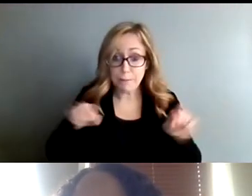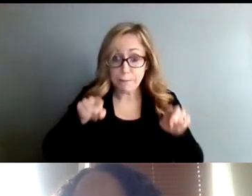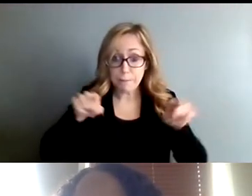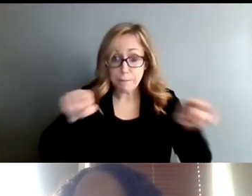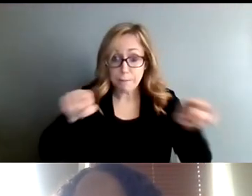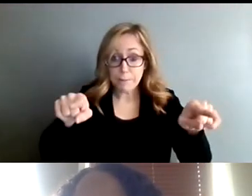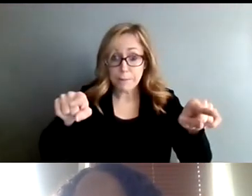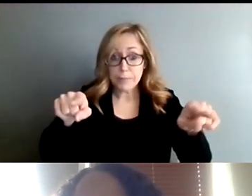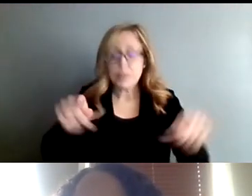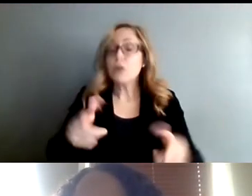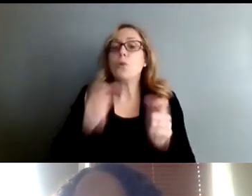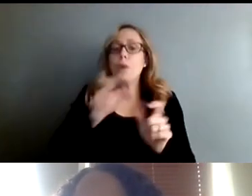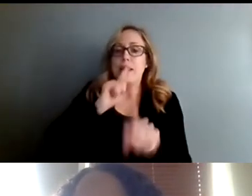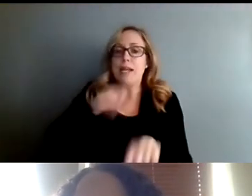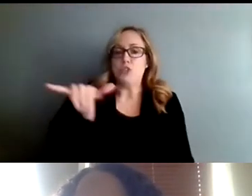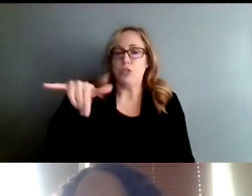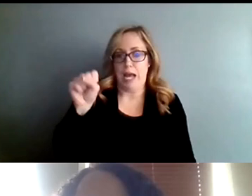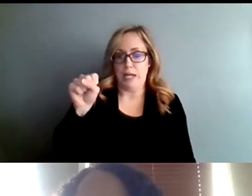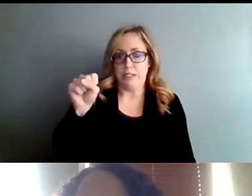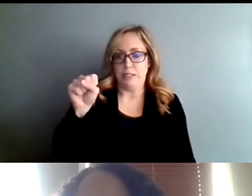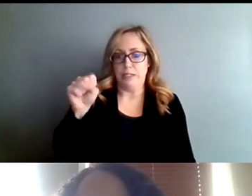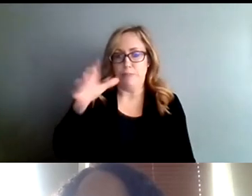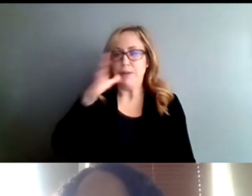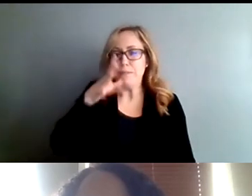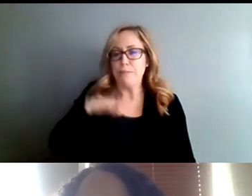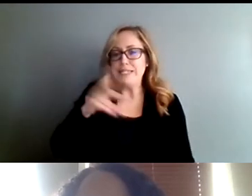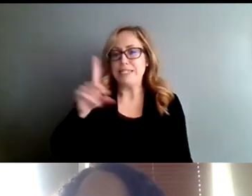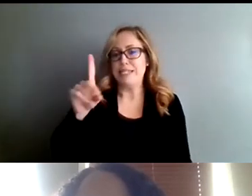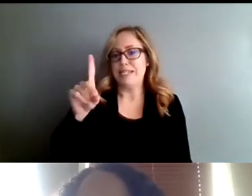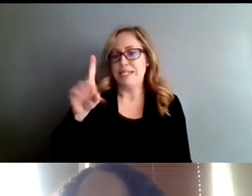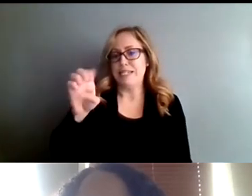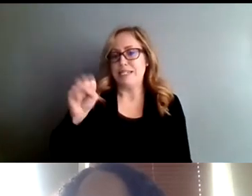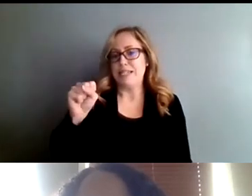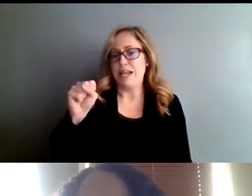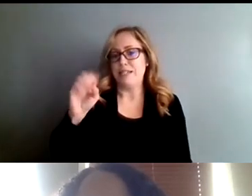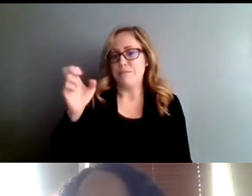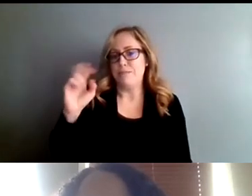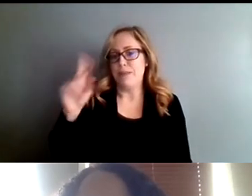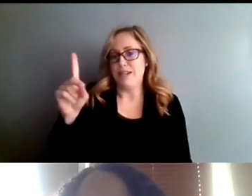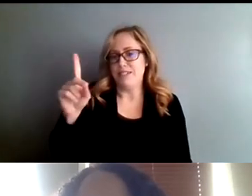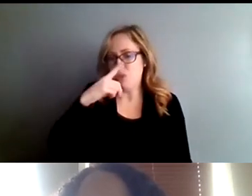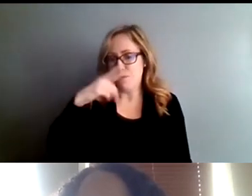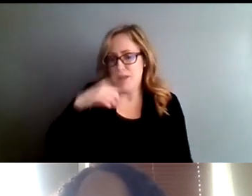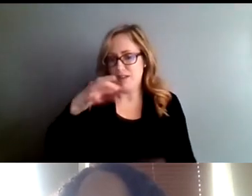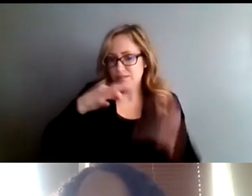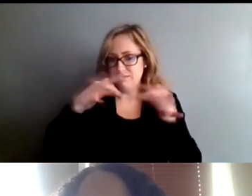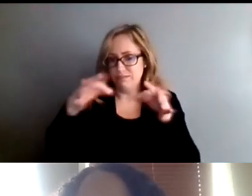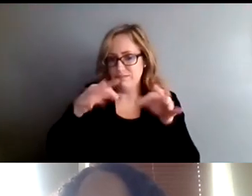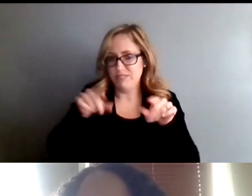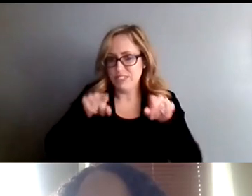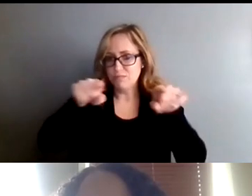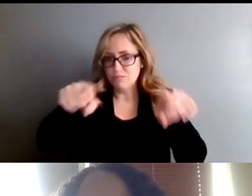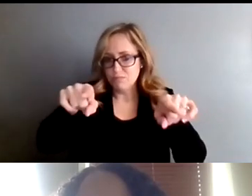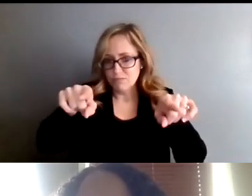The quick answer is yes, but I'm going to have Ms. Desmond, can you share a little bit more about the concurrent teaching model and how that'll work in schools?